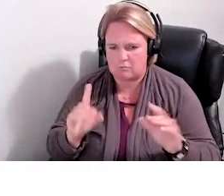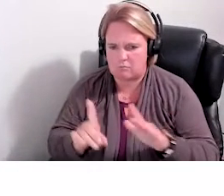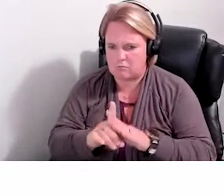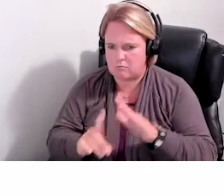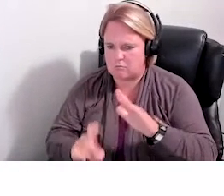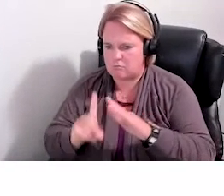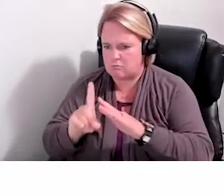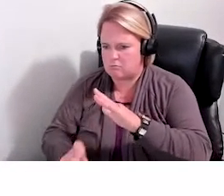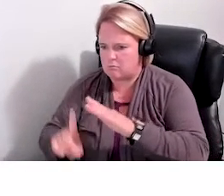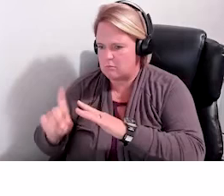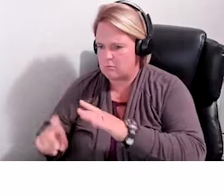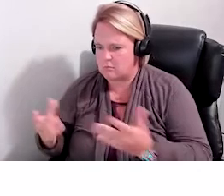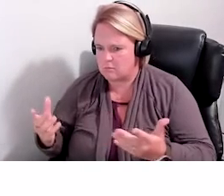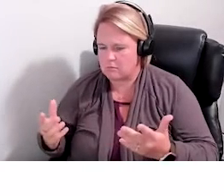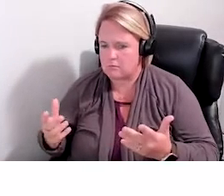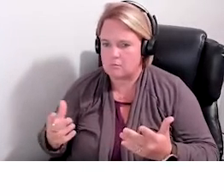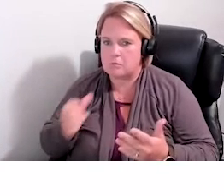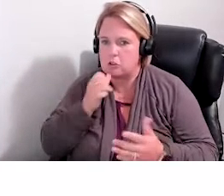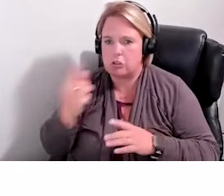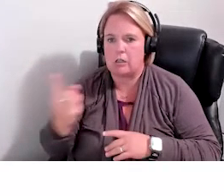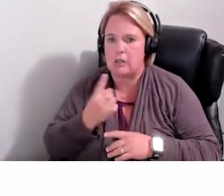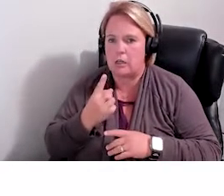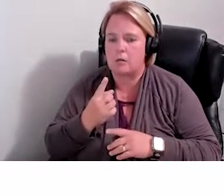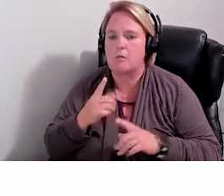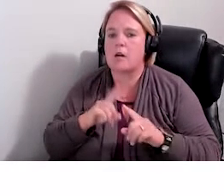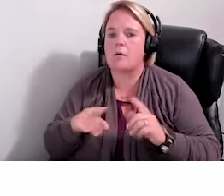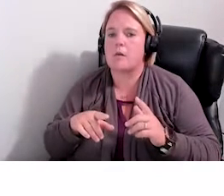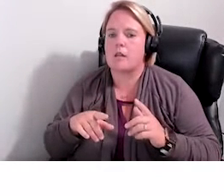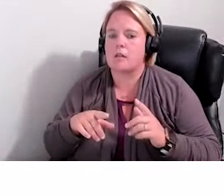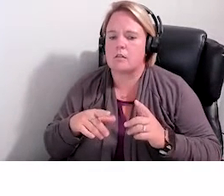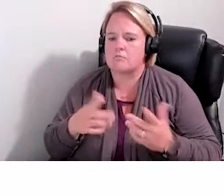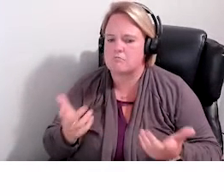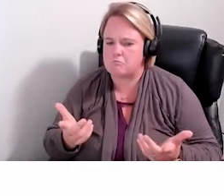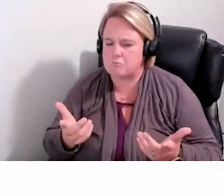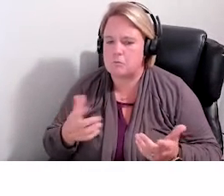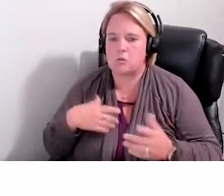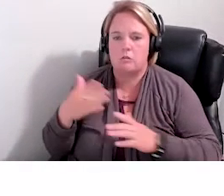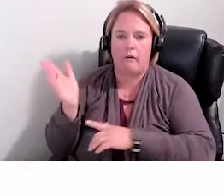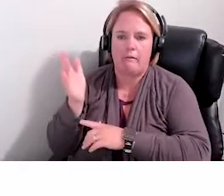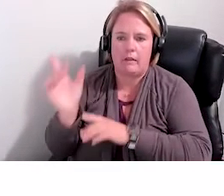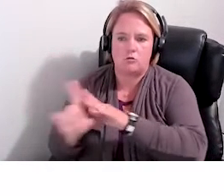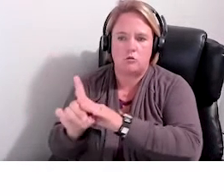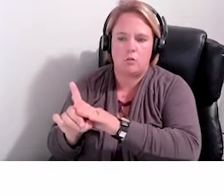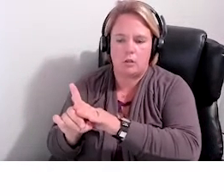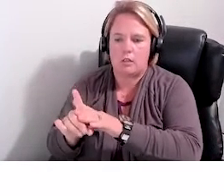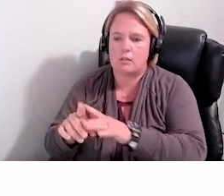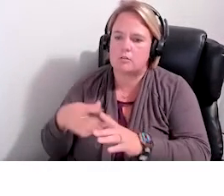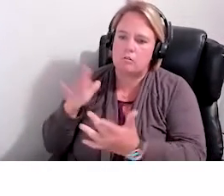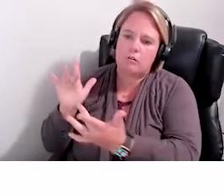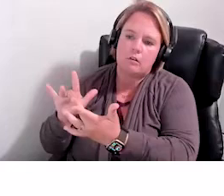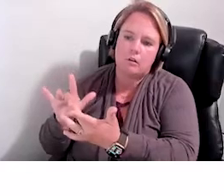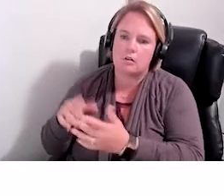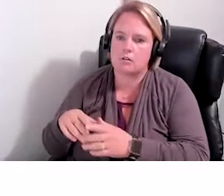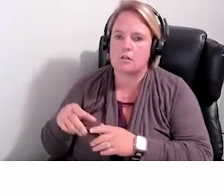everything was good, and a flag was raised. So I reached out to her, and it just turned out she didn't